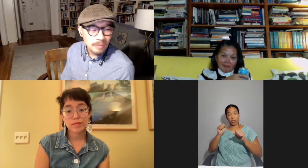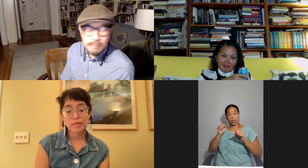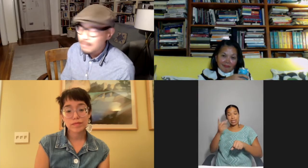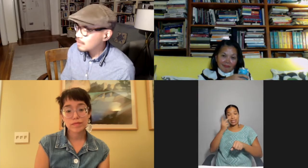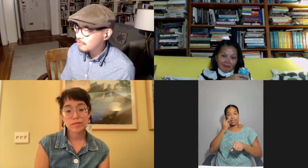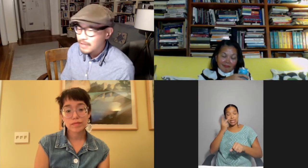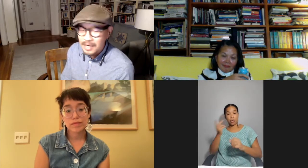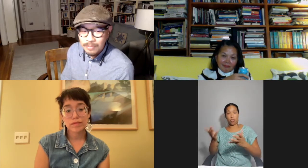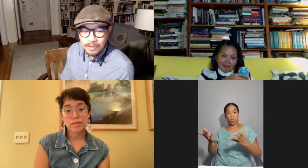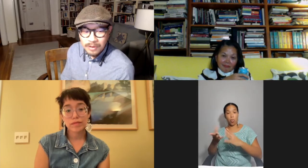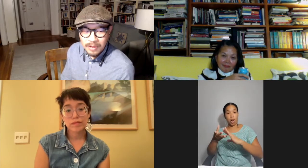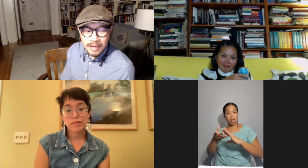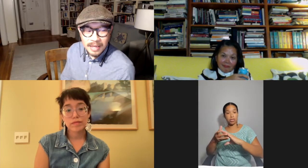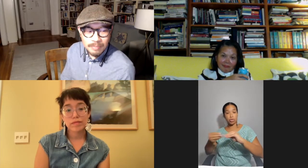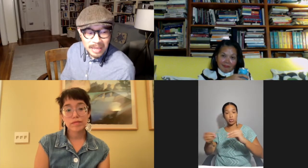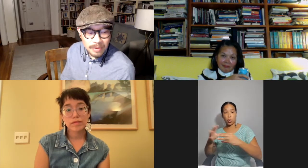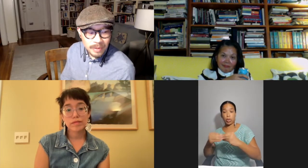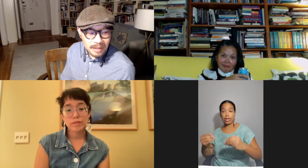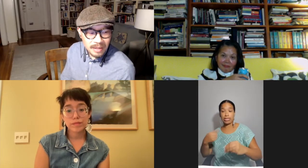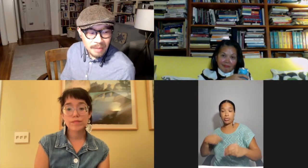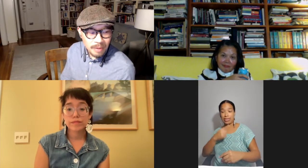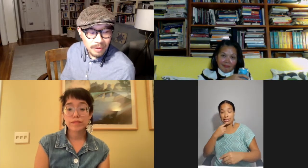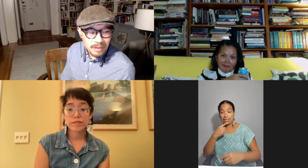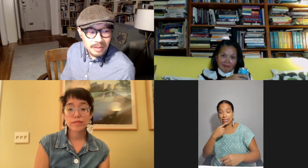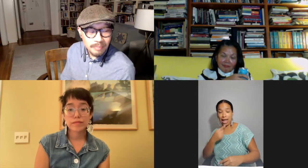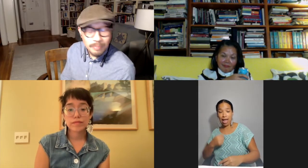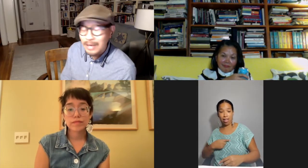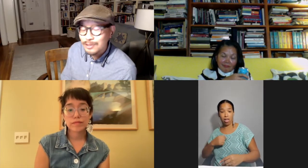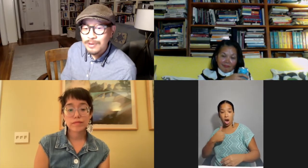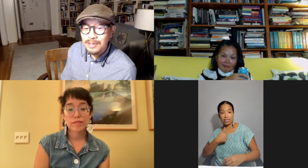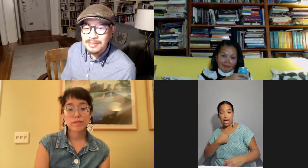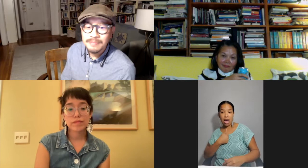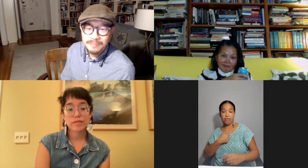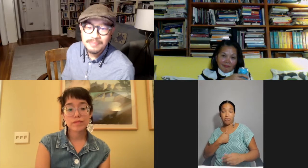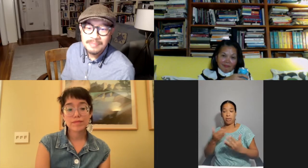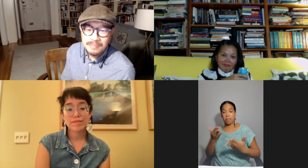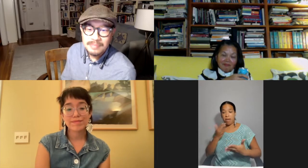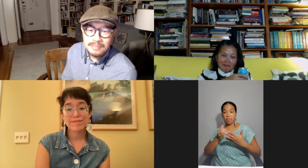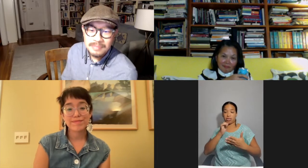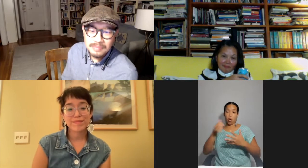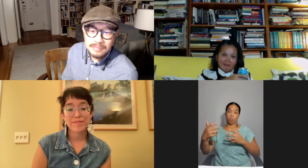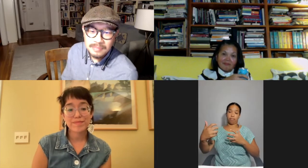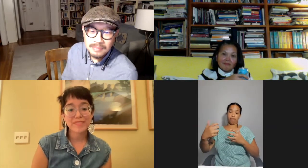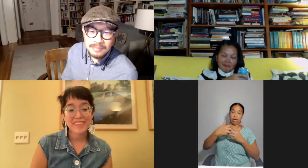ourselves that maybe don't fit anymore, and maybe we can come up with better stories.